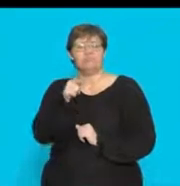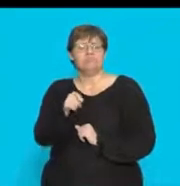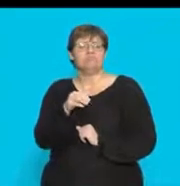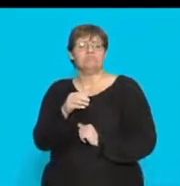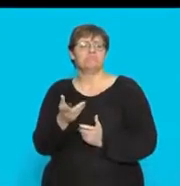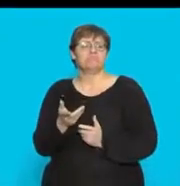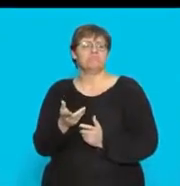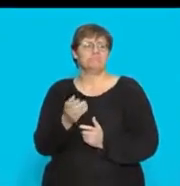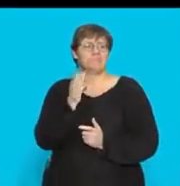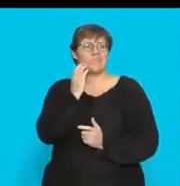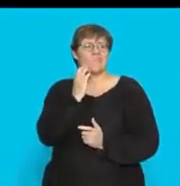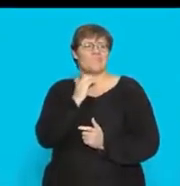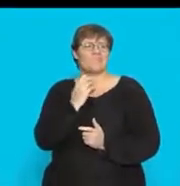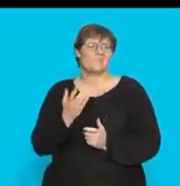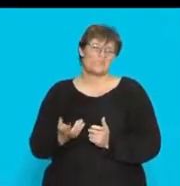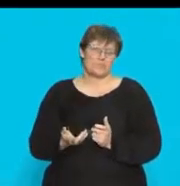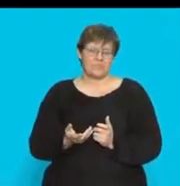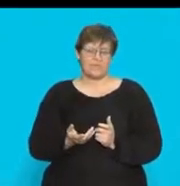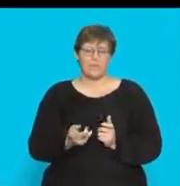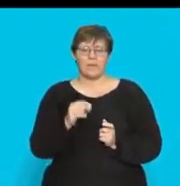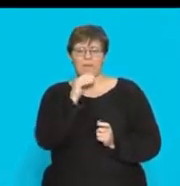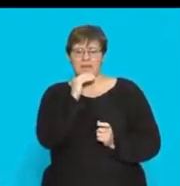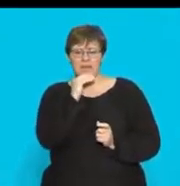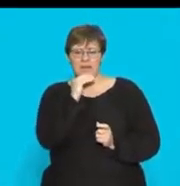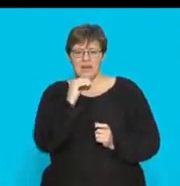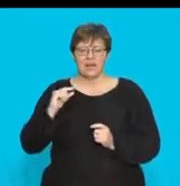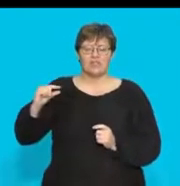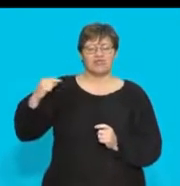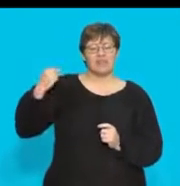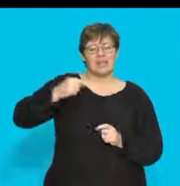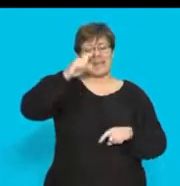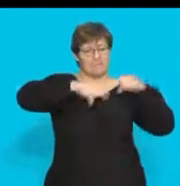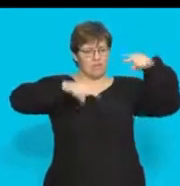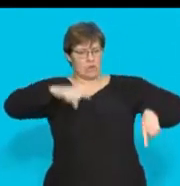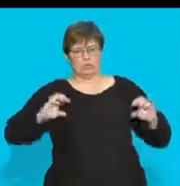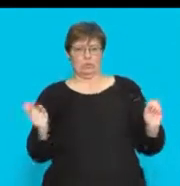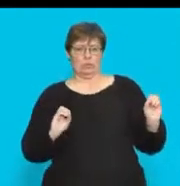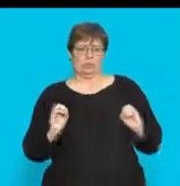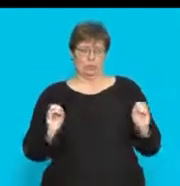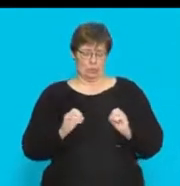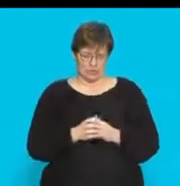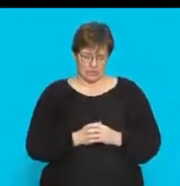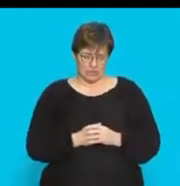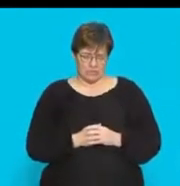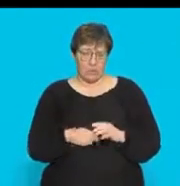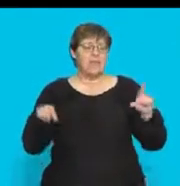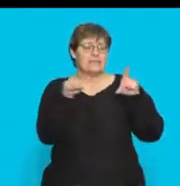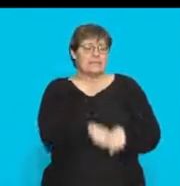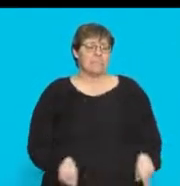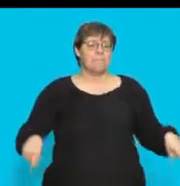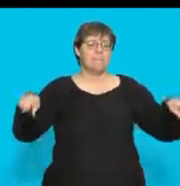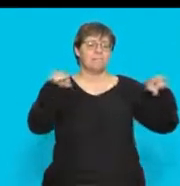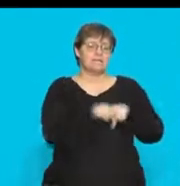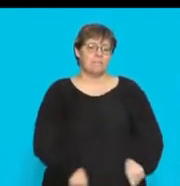basically go about this no genetic variation. Because it's the same